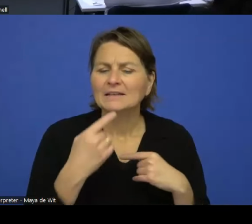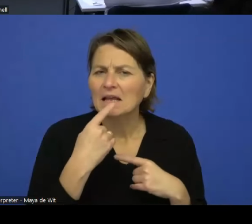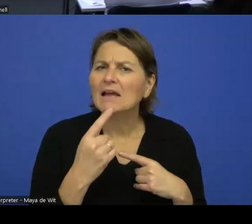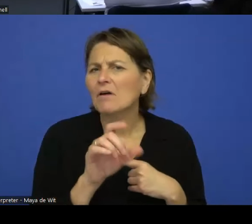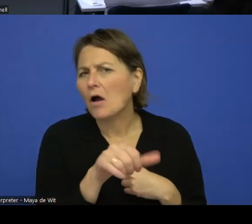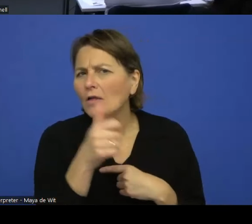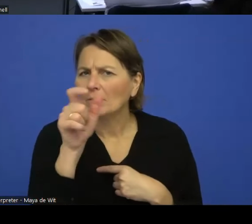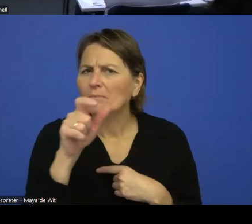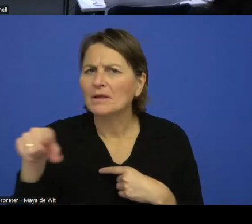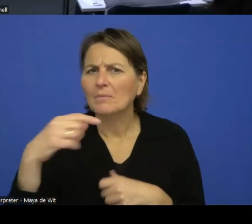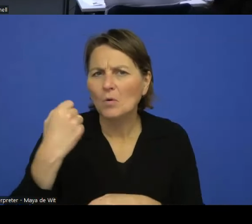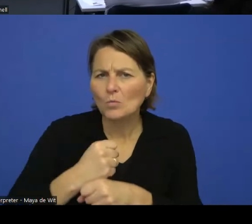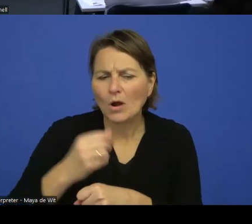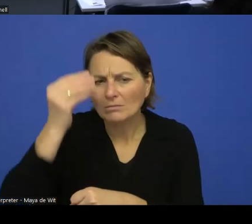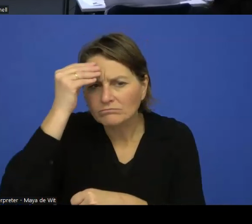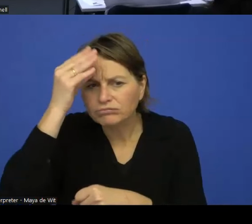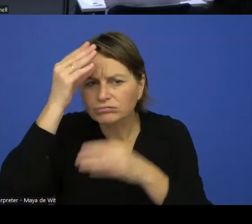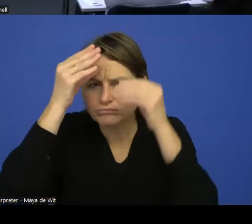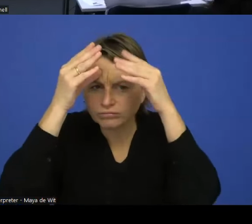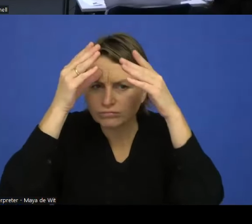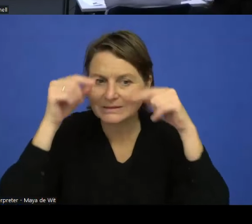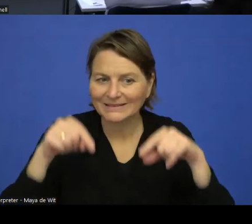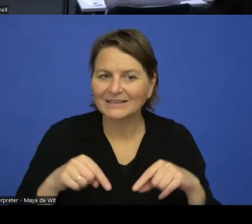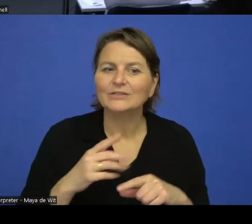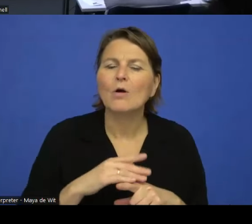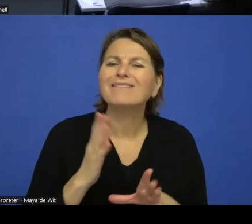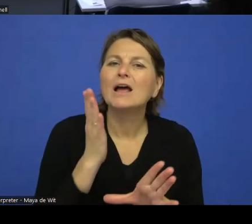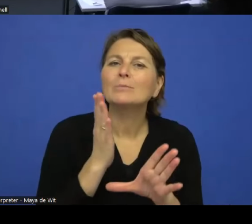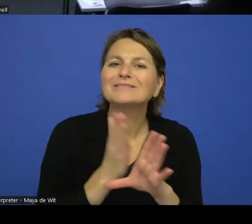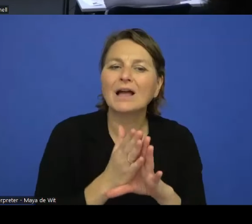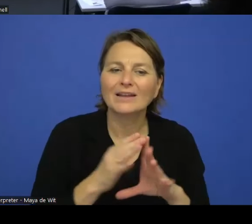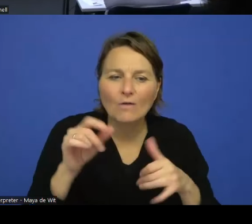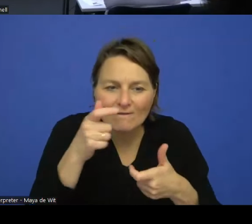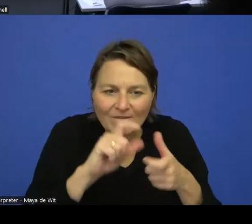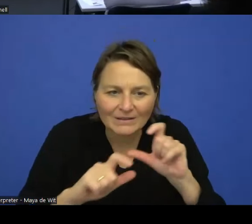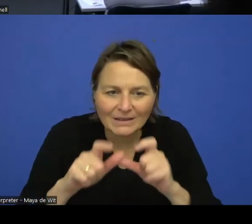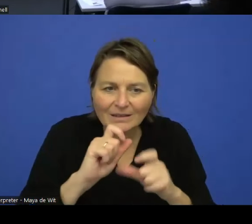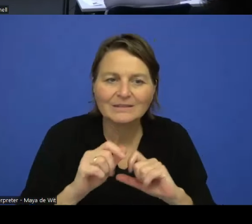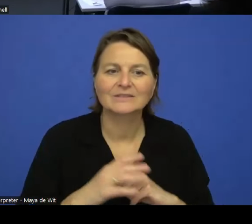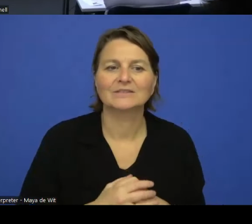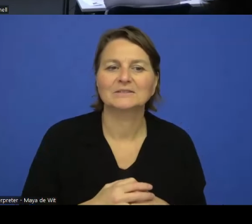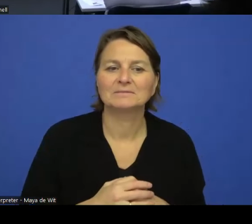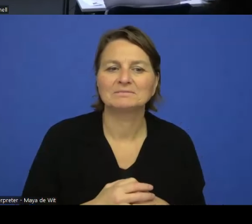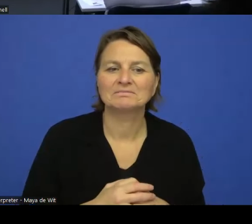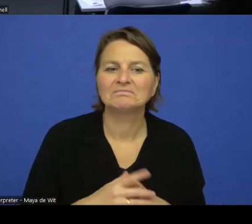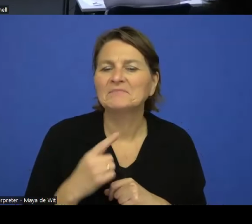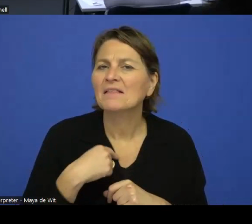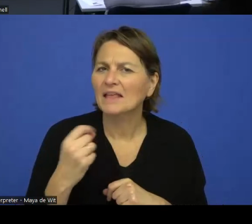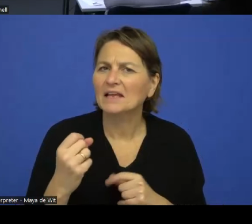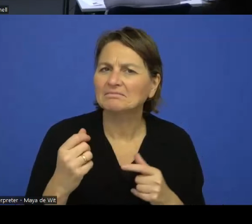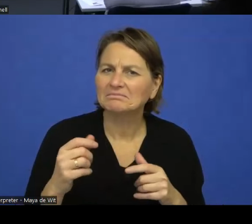who we've seen some of today, on the psychophysics, people working in machine vision, gamification, information sciences.